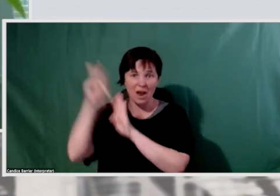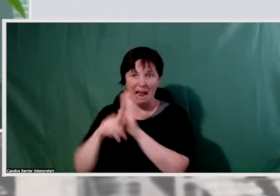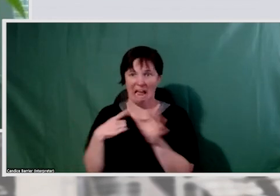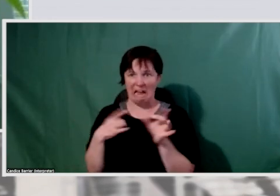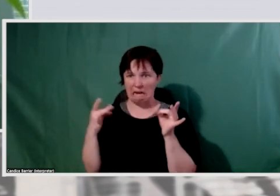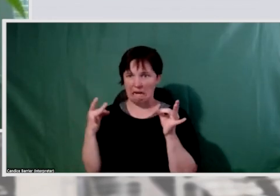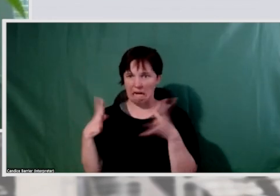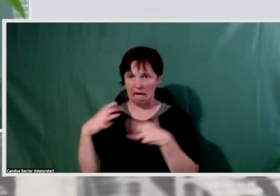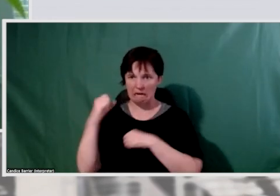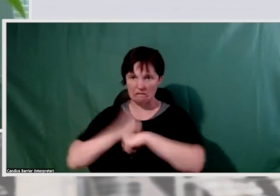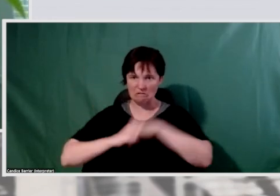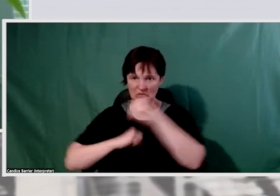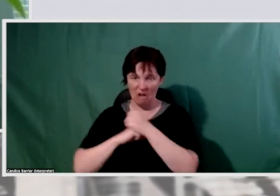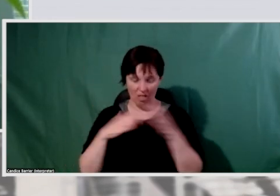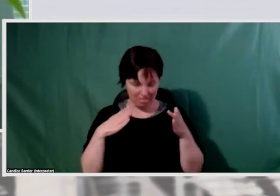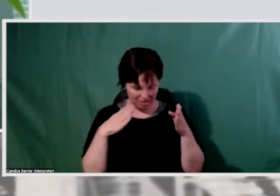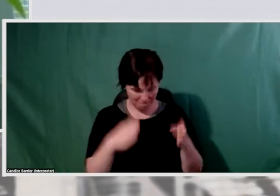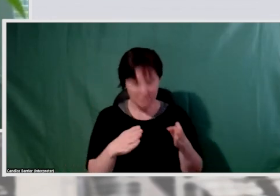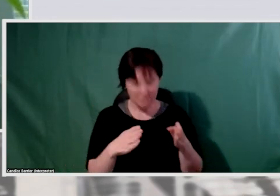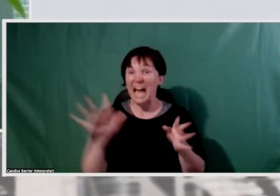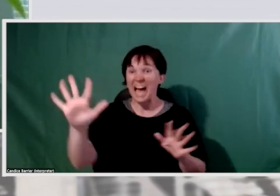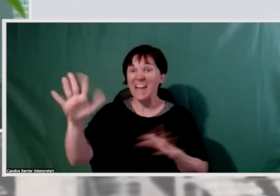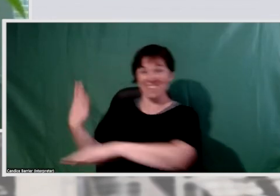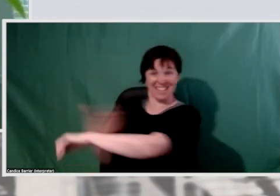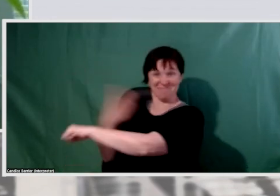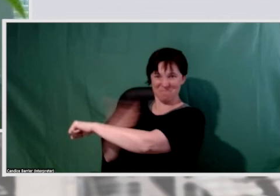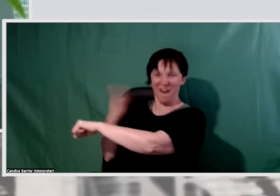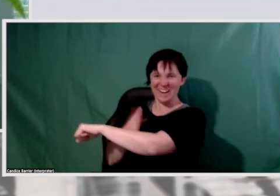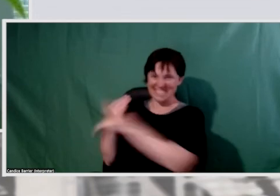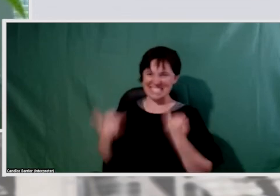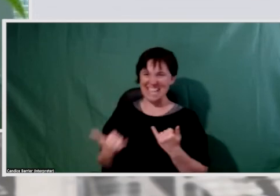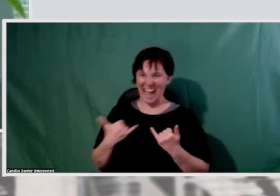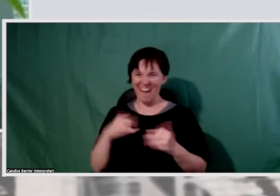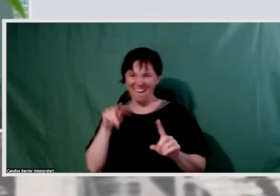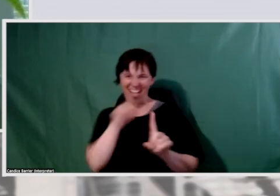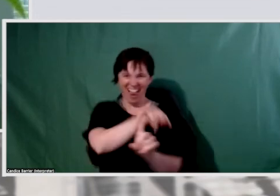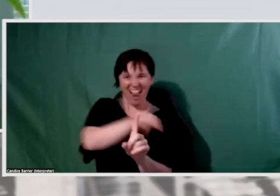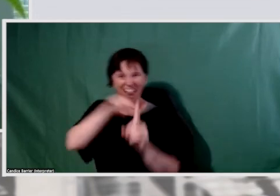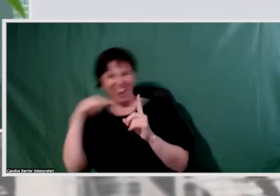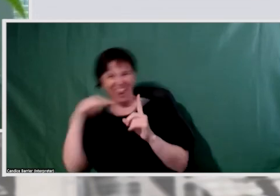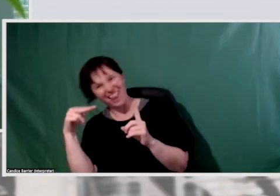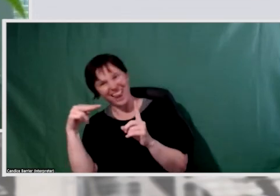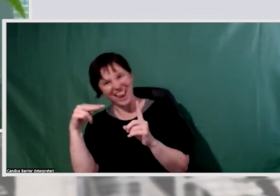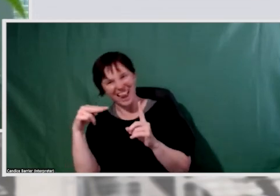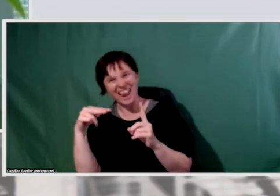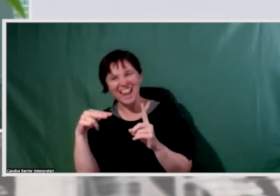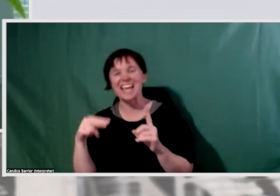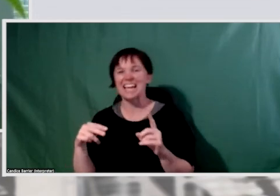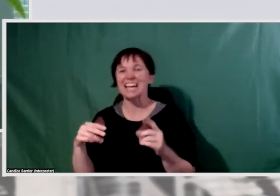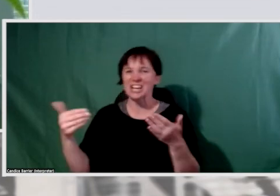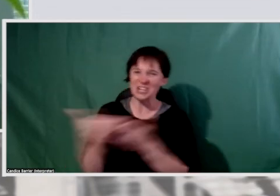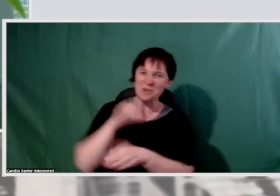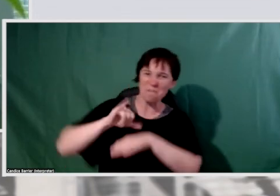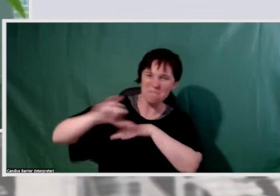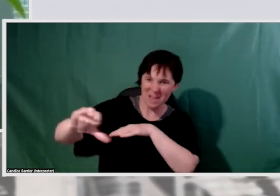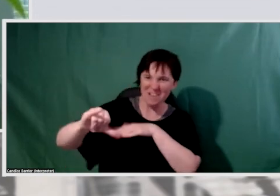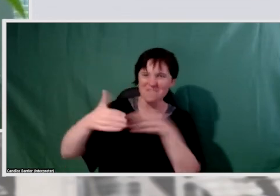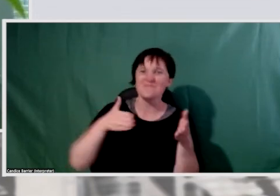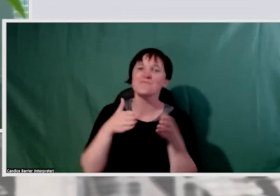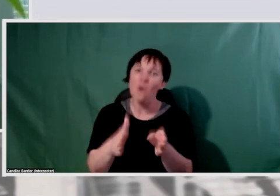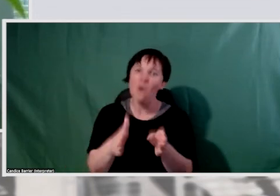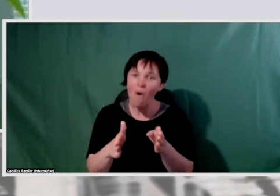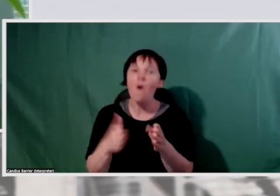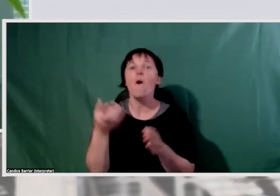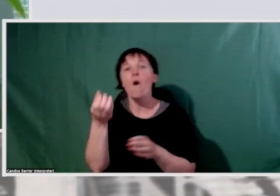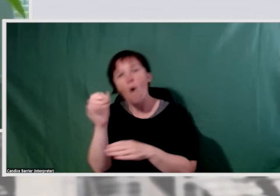construction on the road. Now I look at it and I think progress. That's somebody getting a new sewer lateral. That's somebody getting a new paved road. Or maybe they're